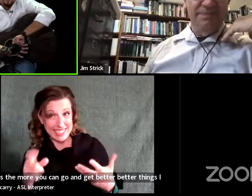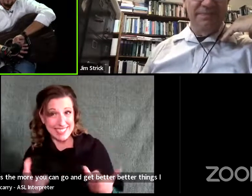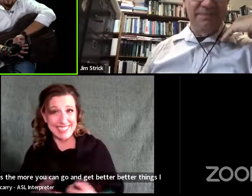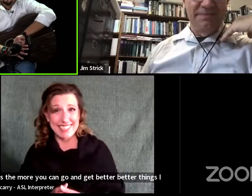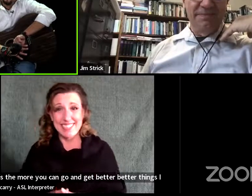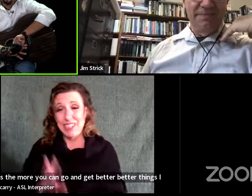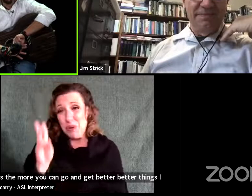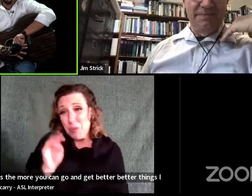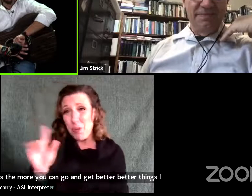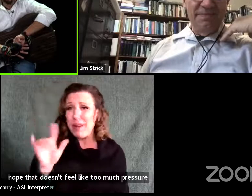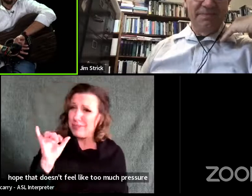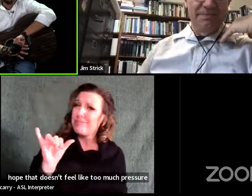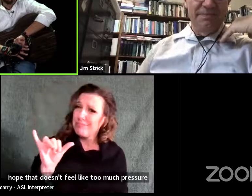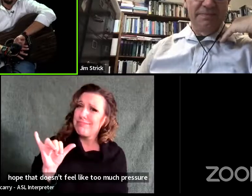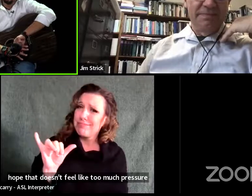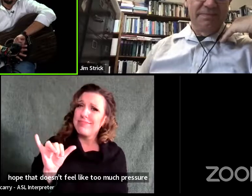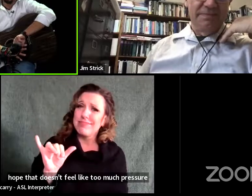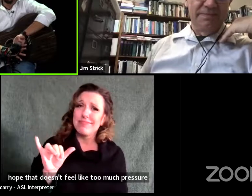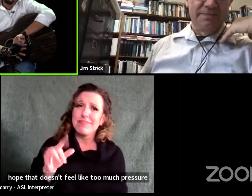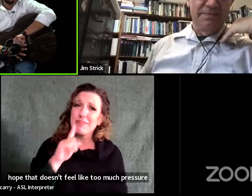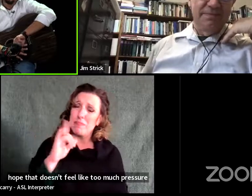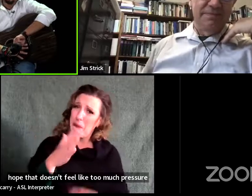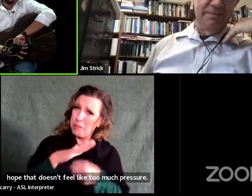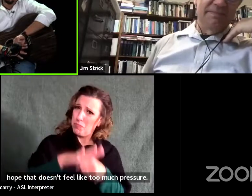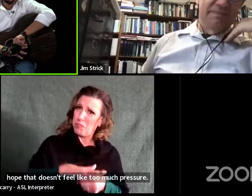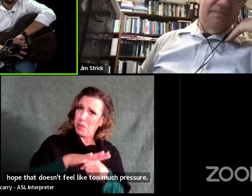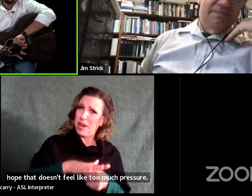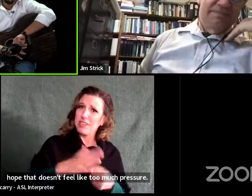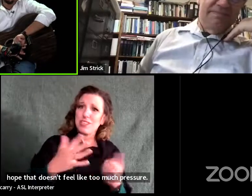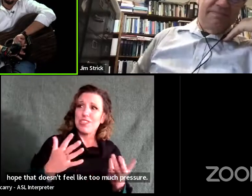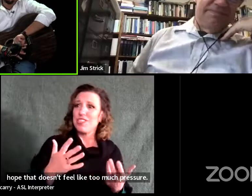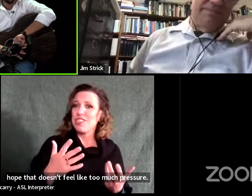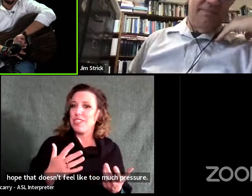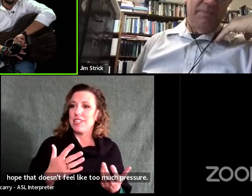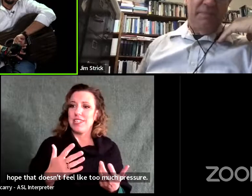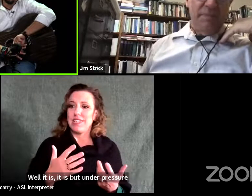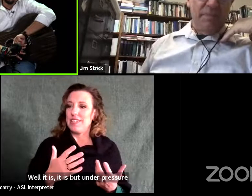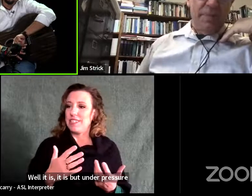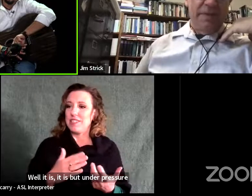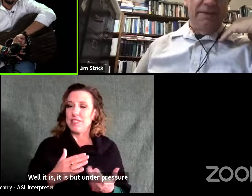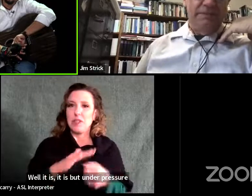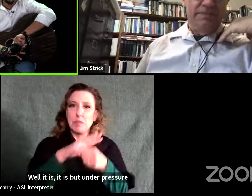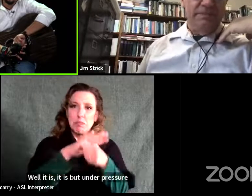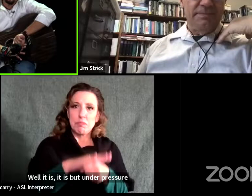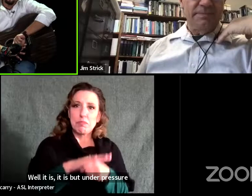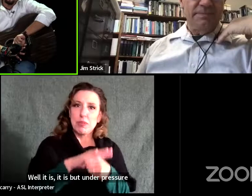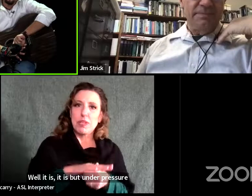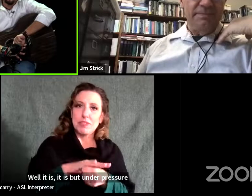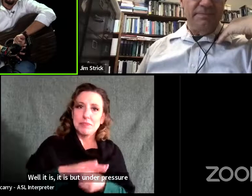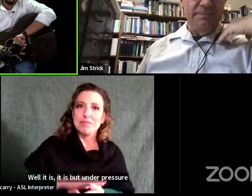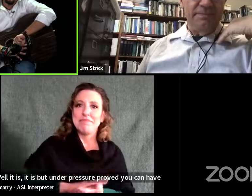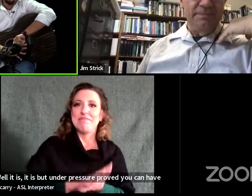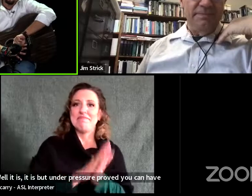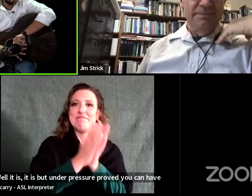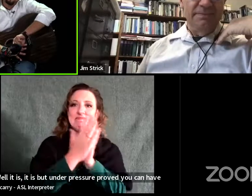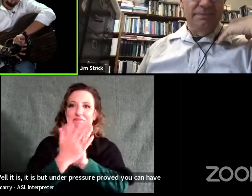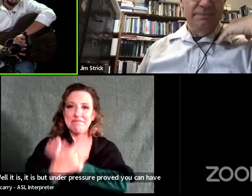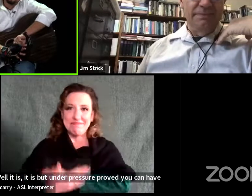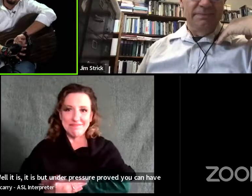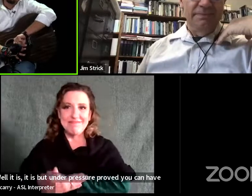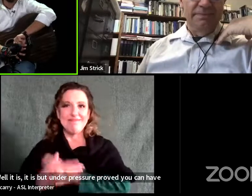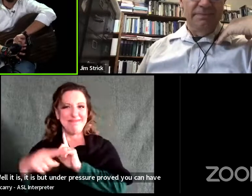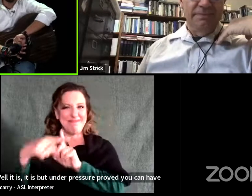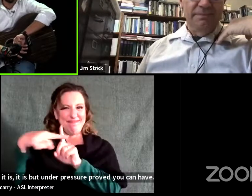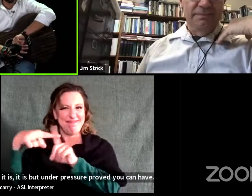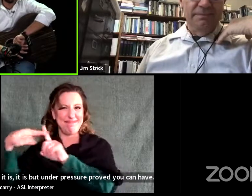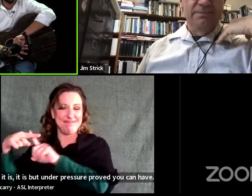Well, it is, but under pressure, probably you can have, you can get good things,